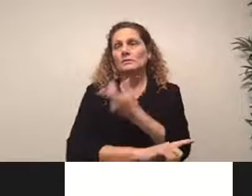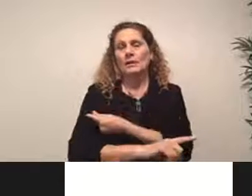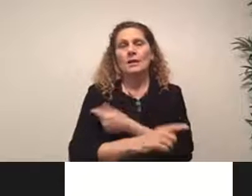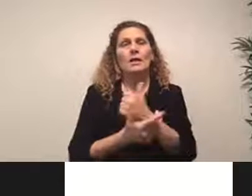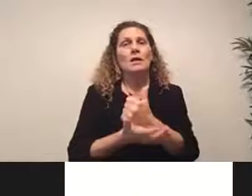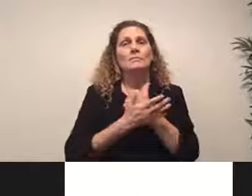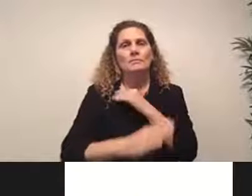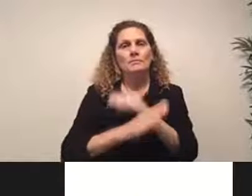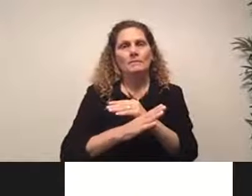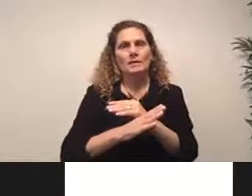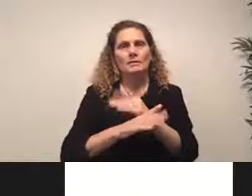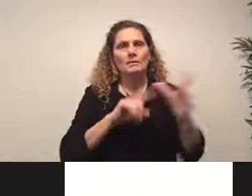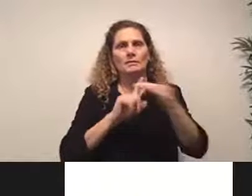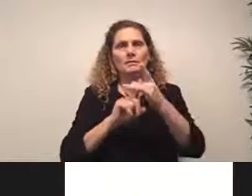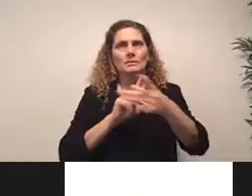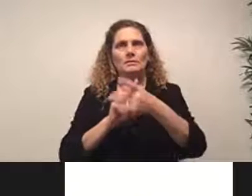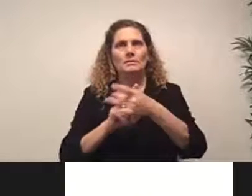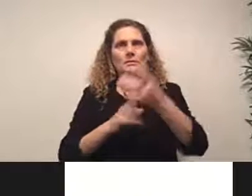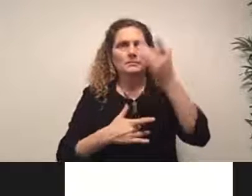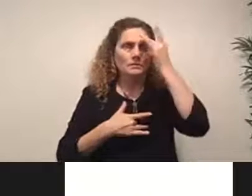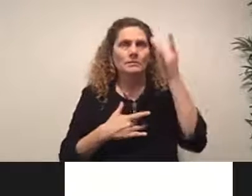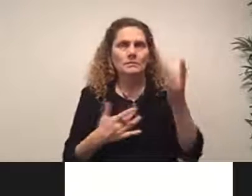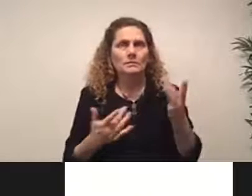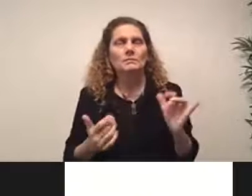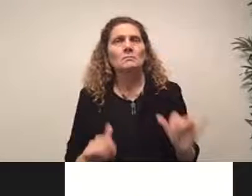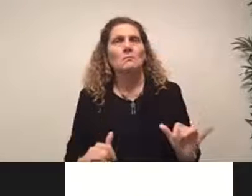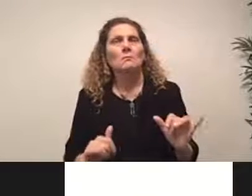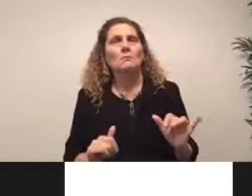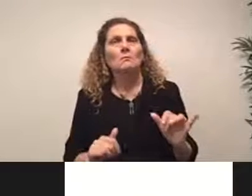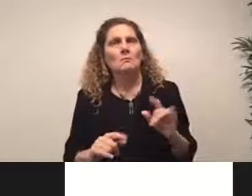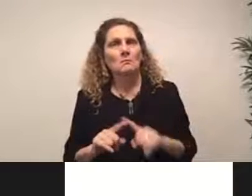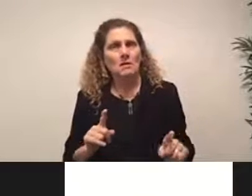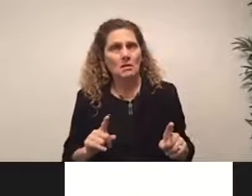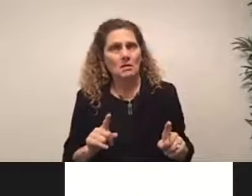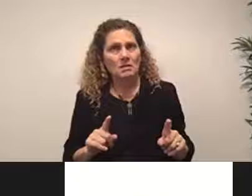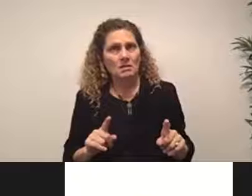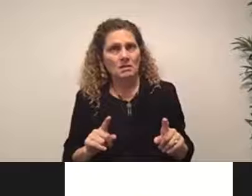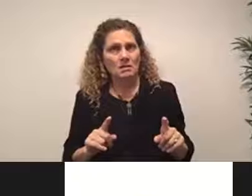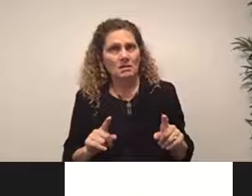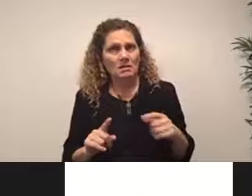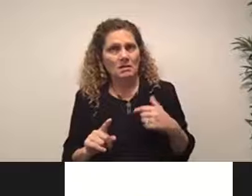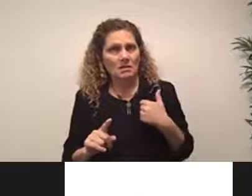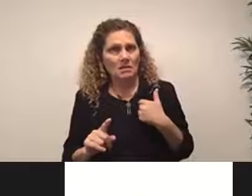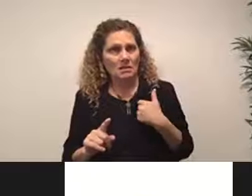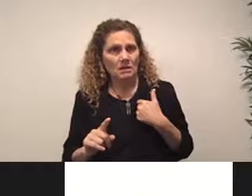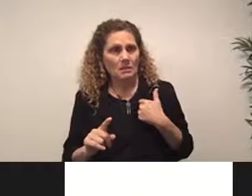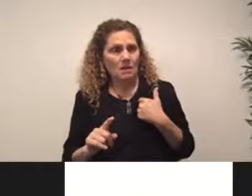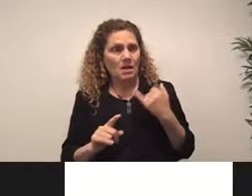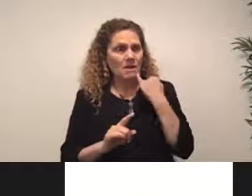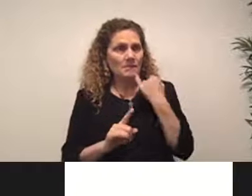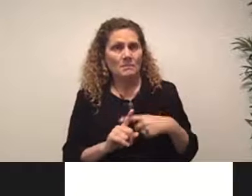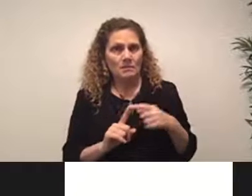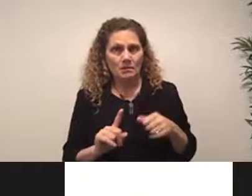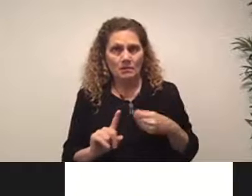Pfizer vaccination, does it prevent you from spreading the disease? I don't know that answer. I don't know that the scientists know that answer.